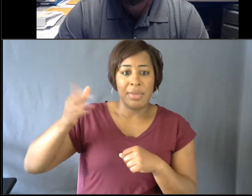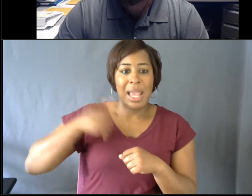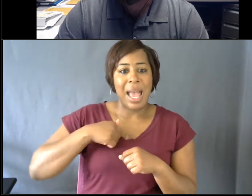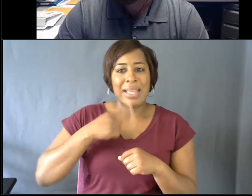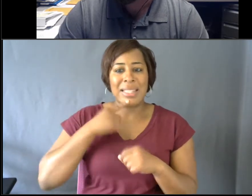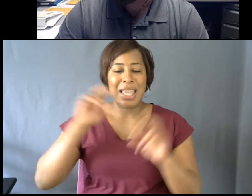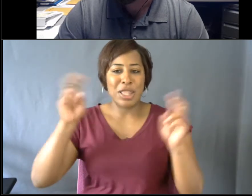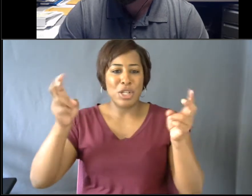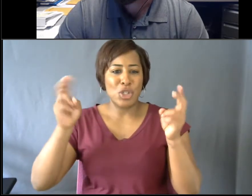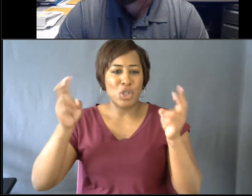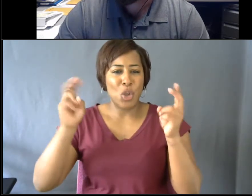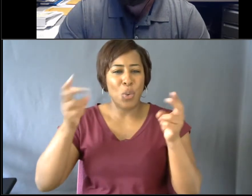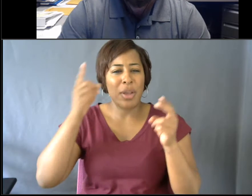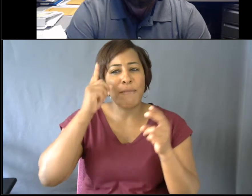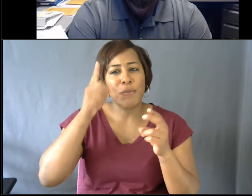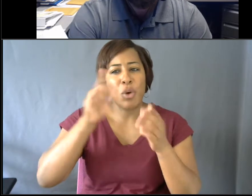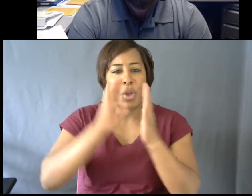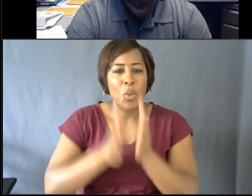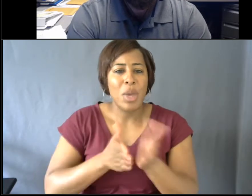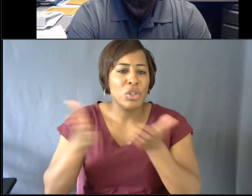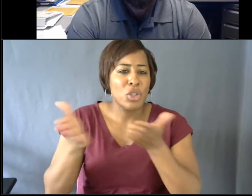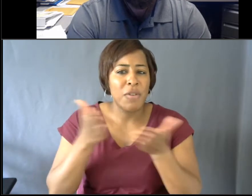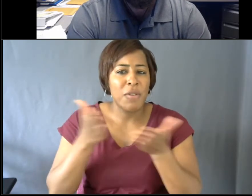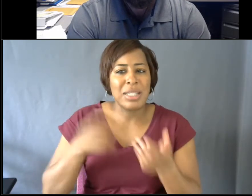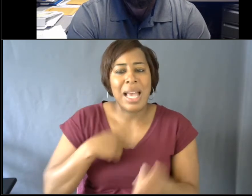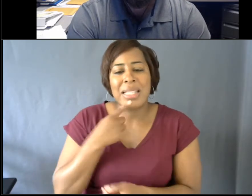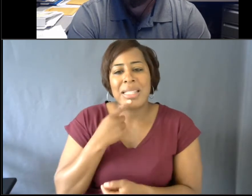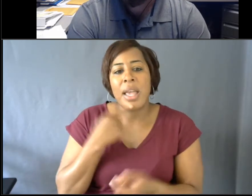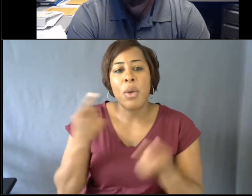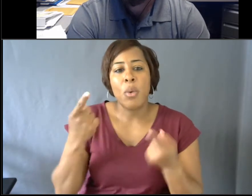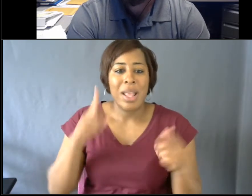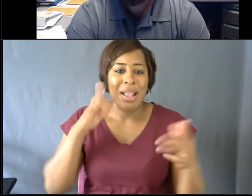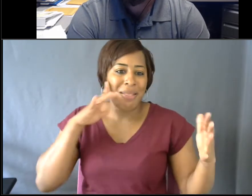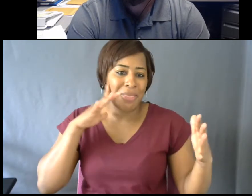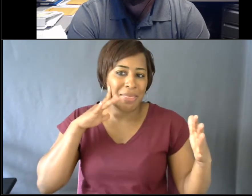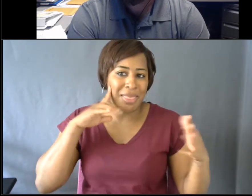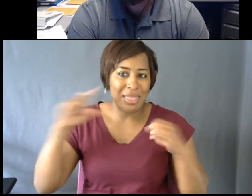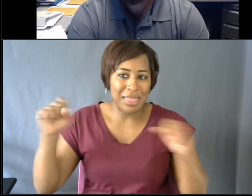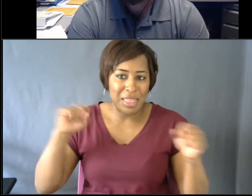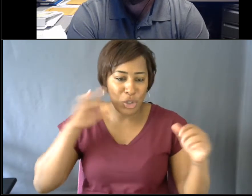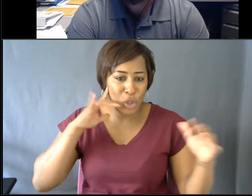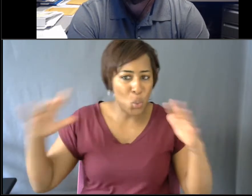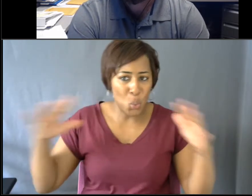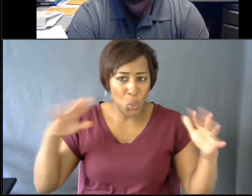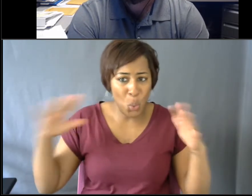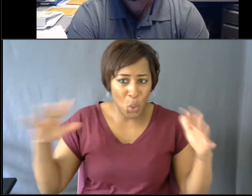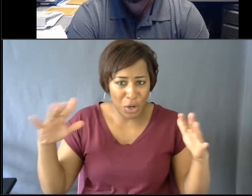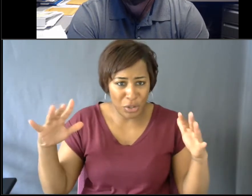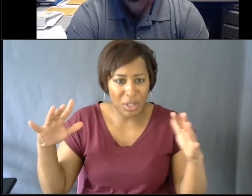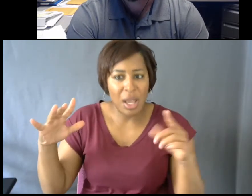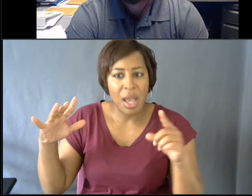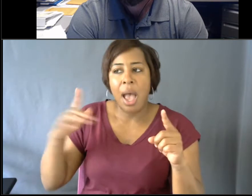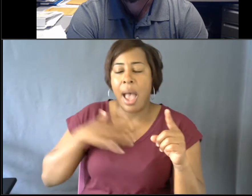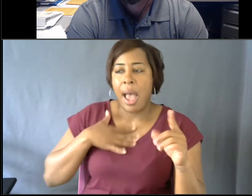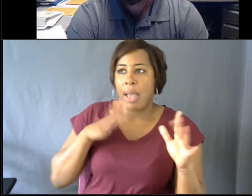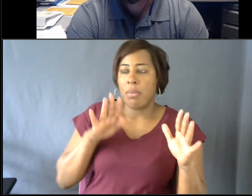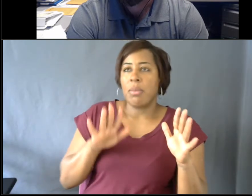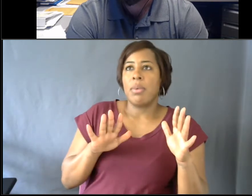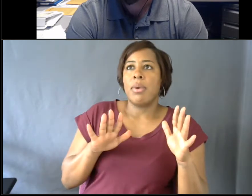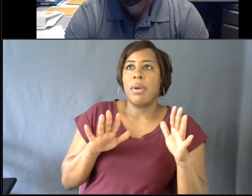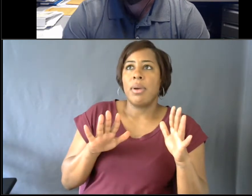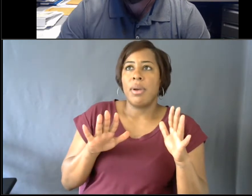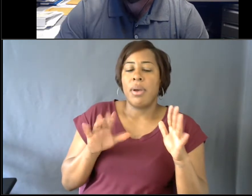for lightning safety of when thunder roars, go indoors. And I was mortified after I said it, right? So I